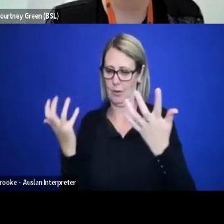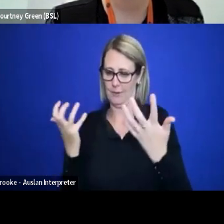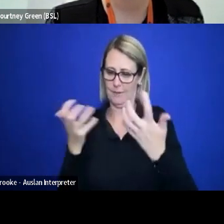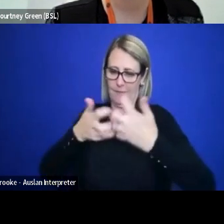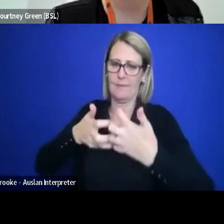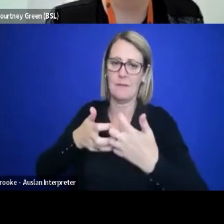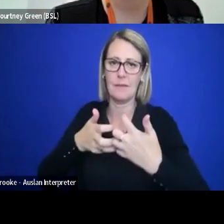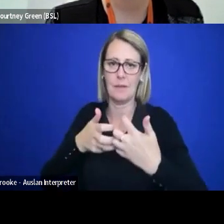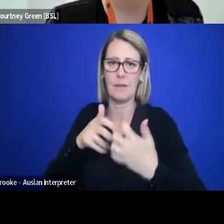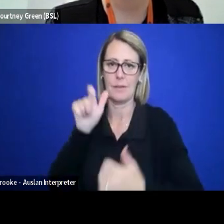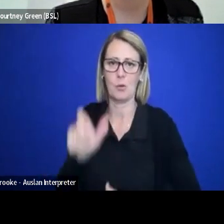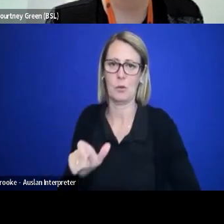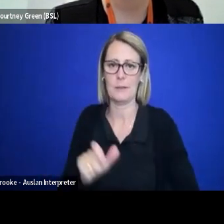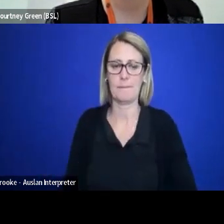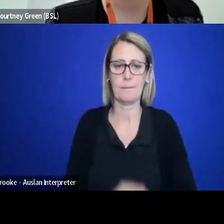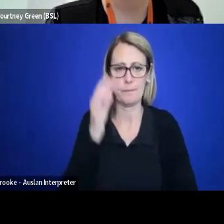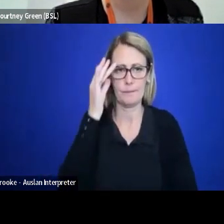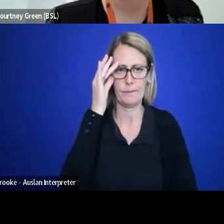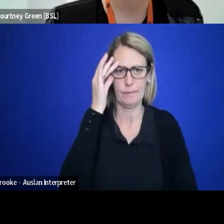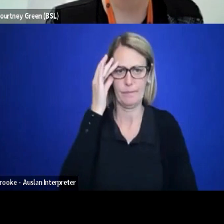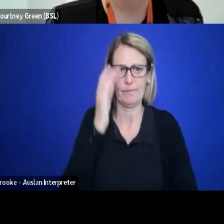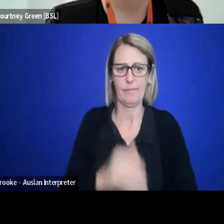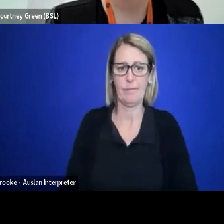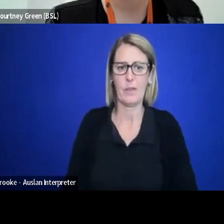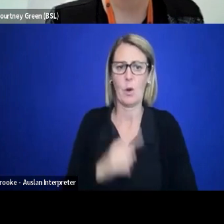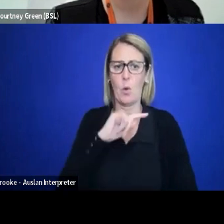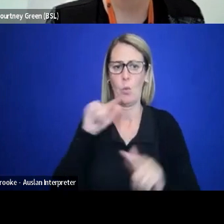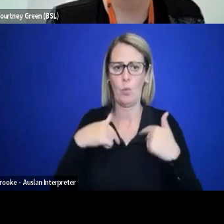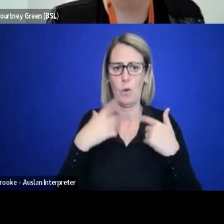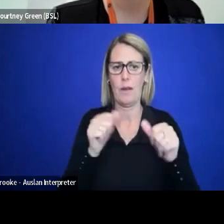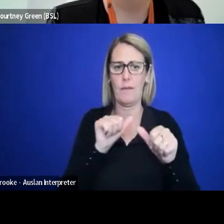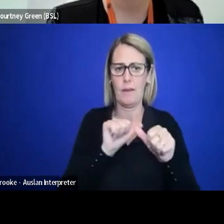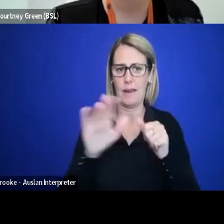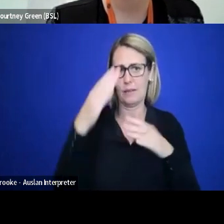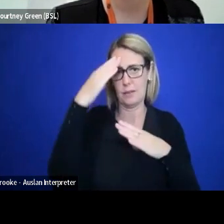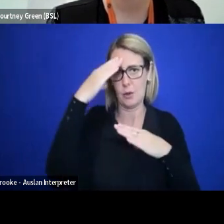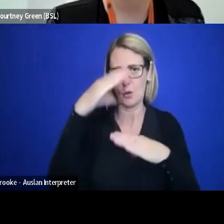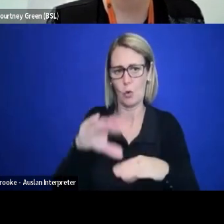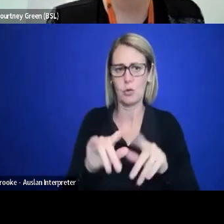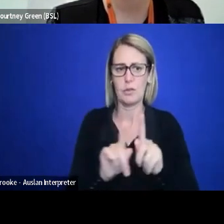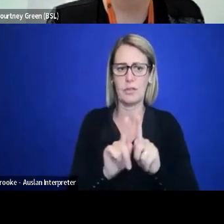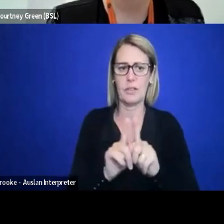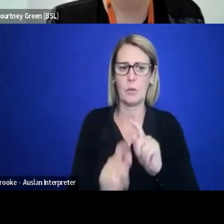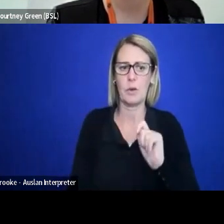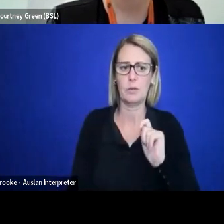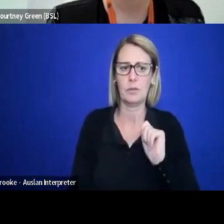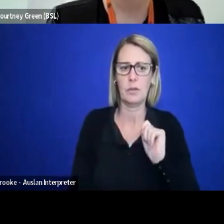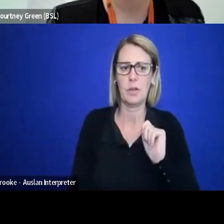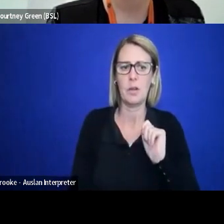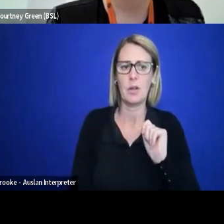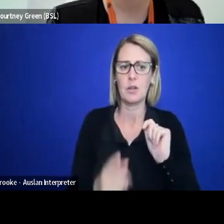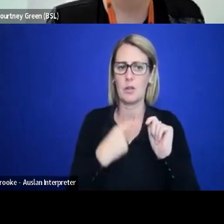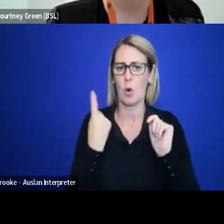responses for that. And I can tell you that we have excellent coaches as well. So we choose the best people